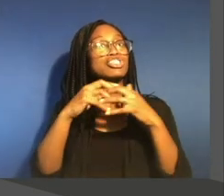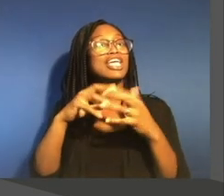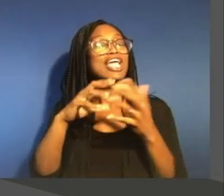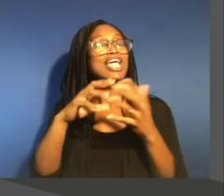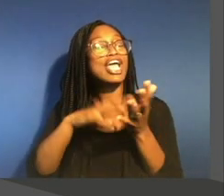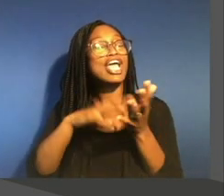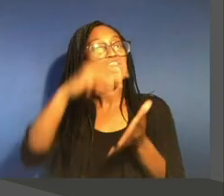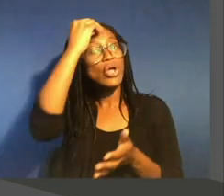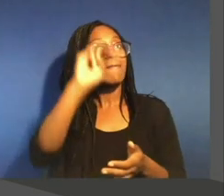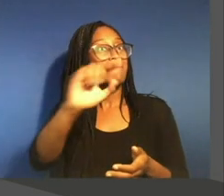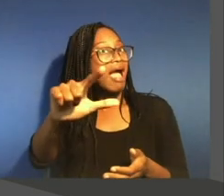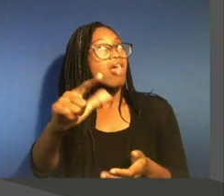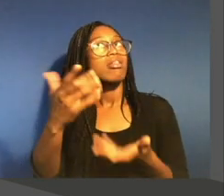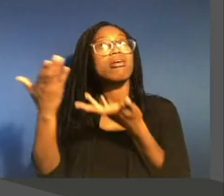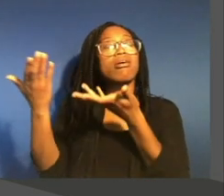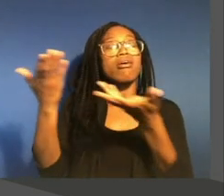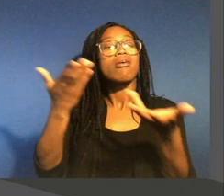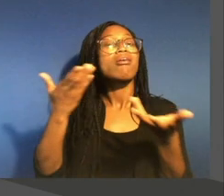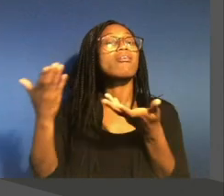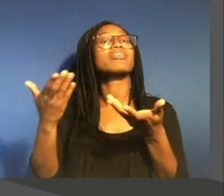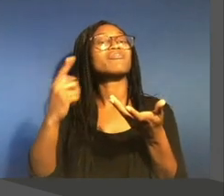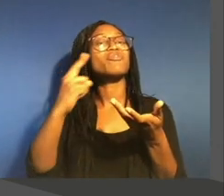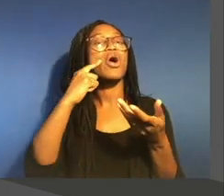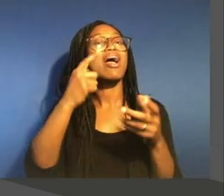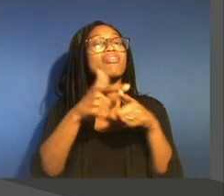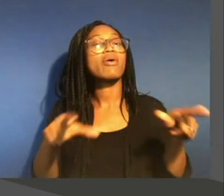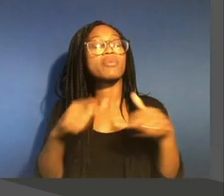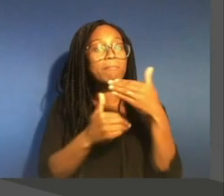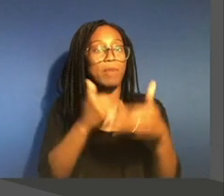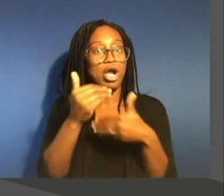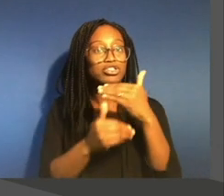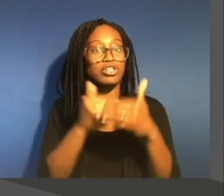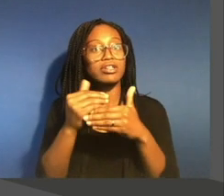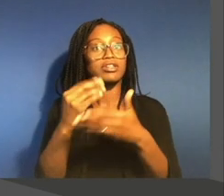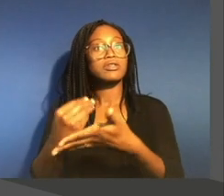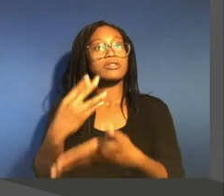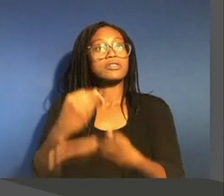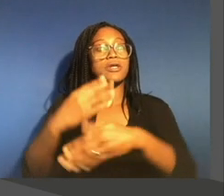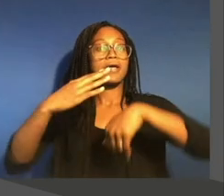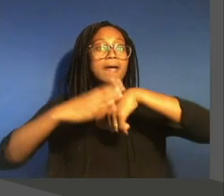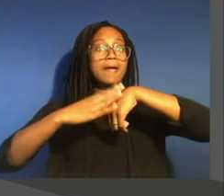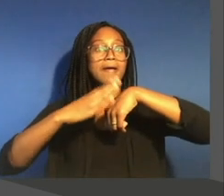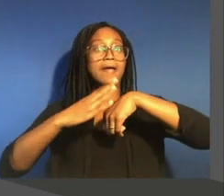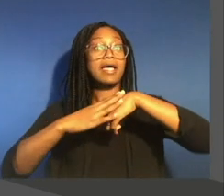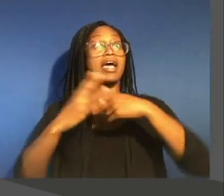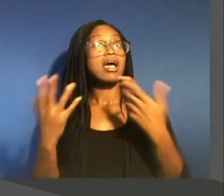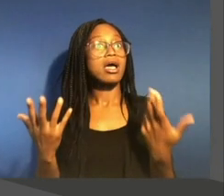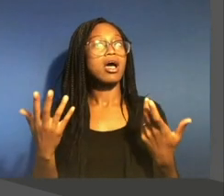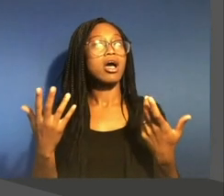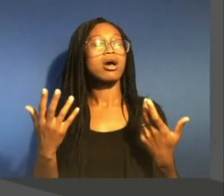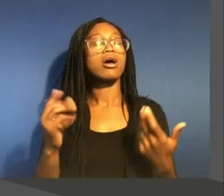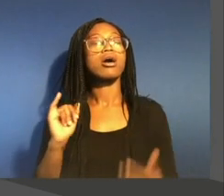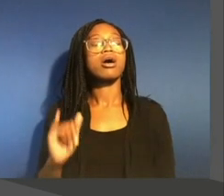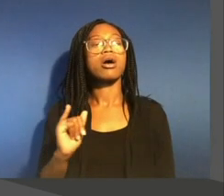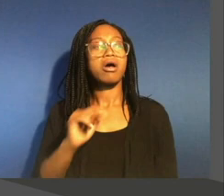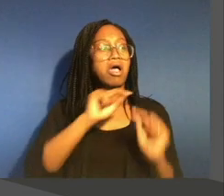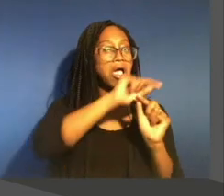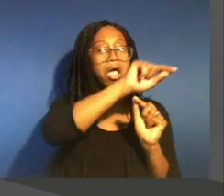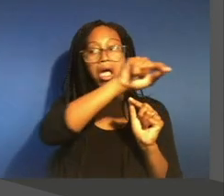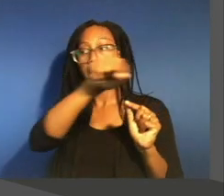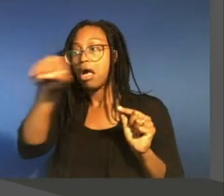state-of-the-art natural language processing technique. And it's a fantastic opportunity to really build an